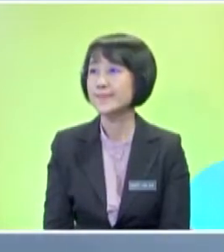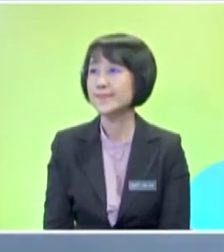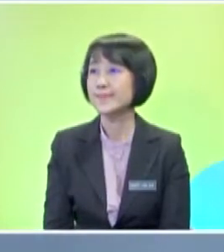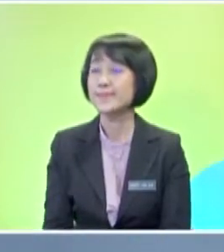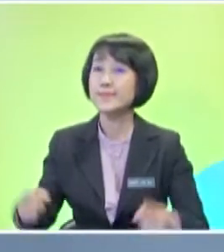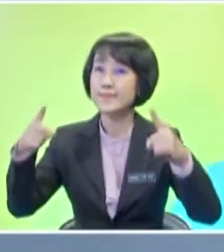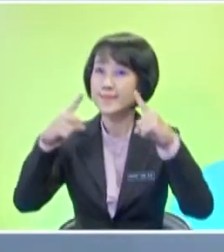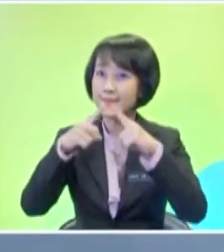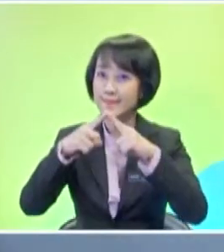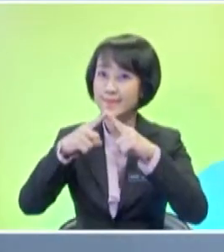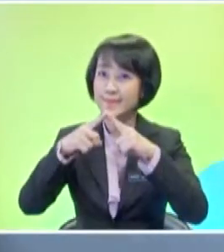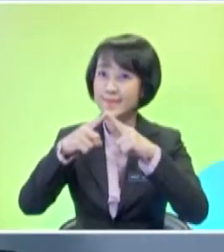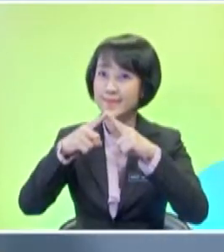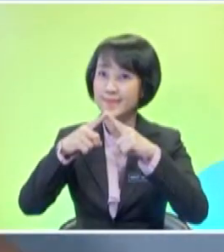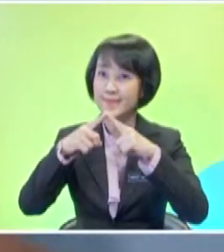to